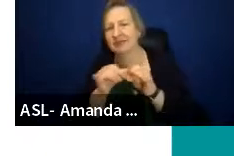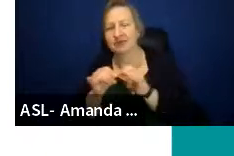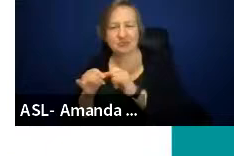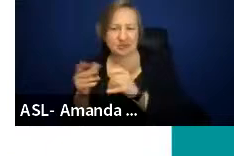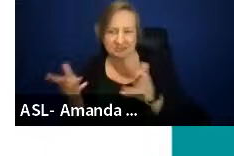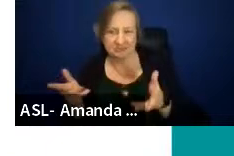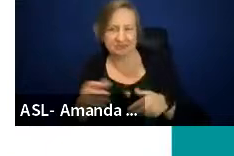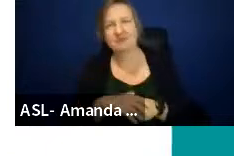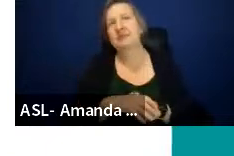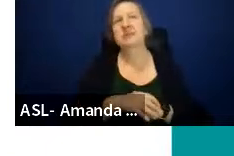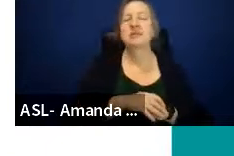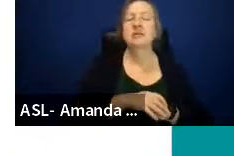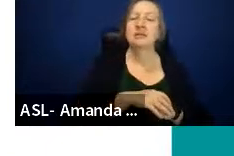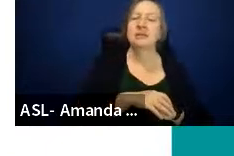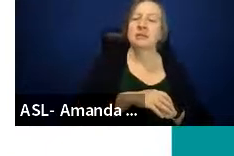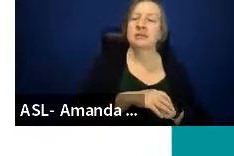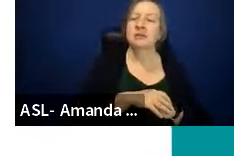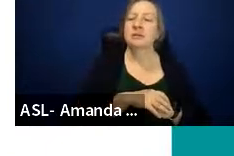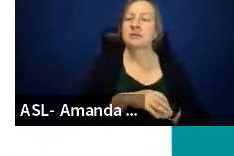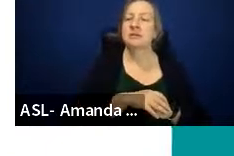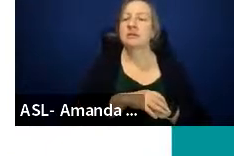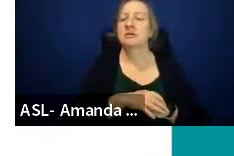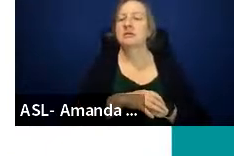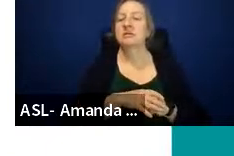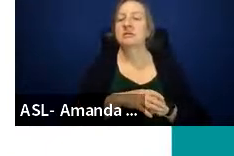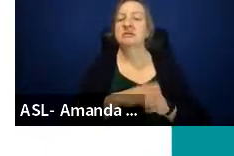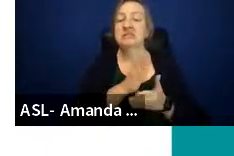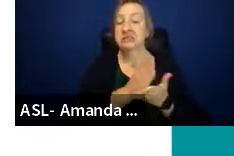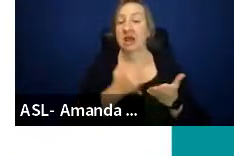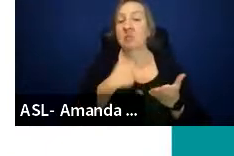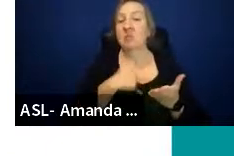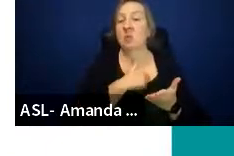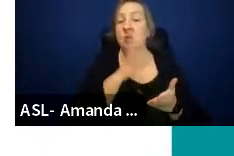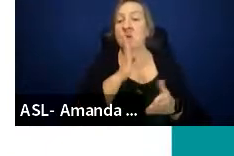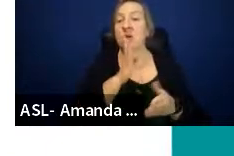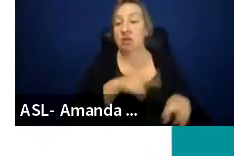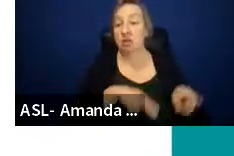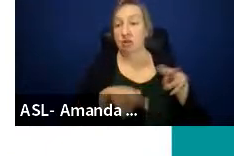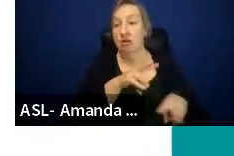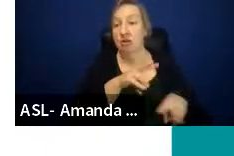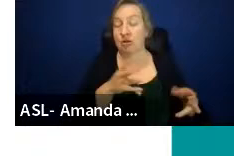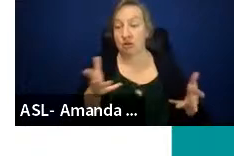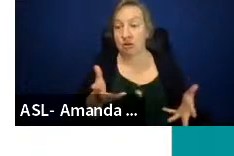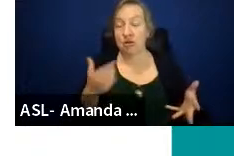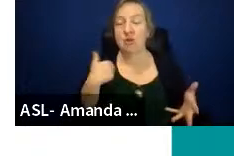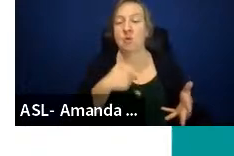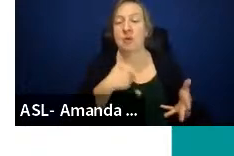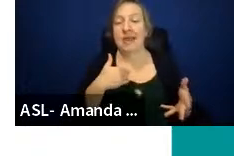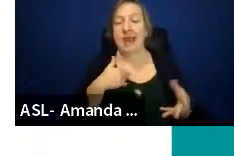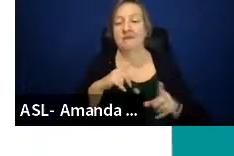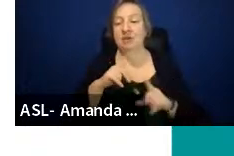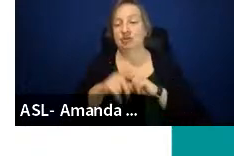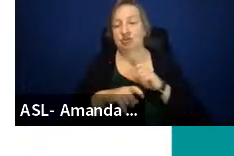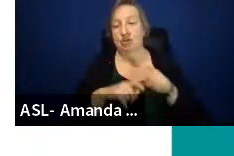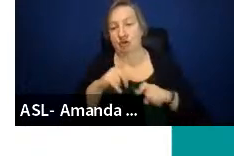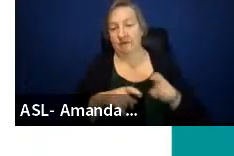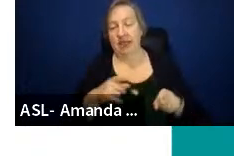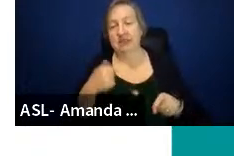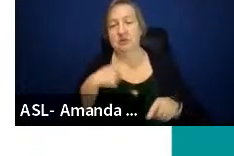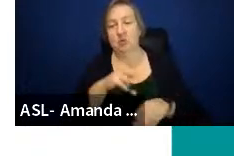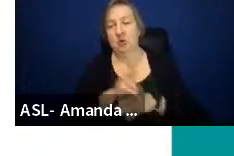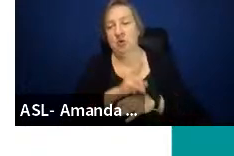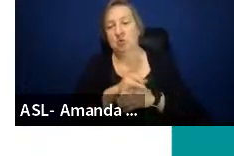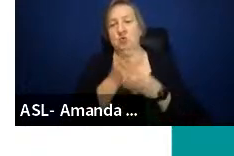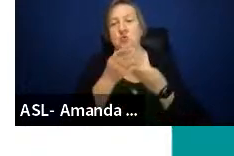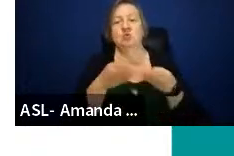measure. Great. So some things that we'll be looking at, we have surveys that we use when we are out and about